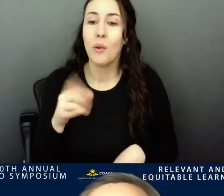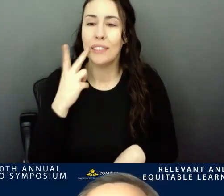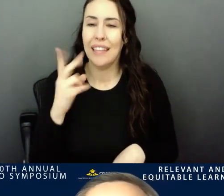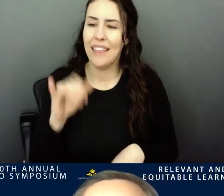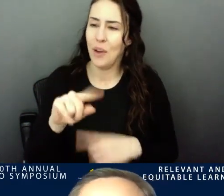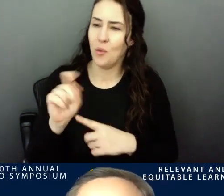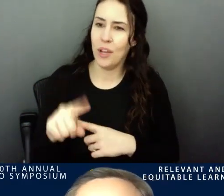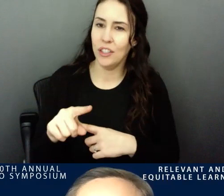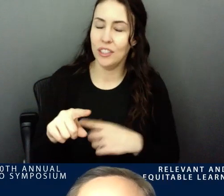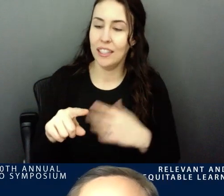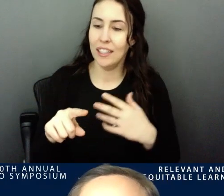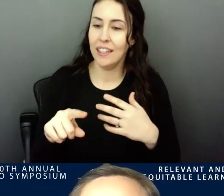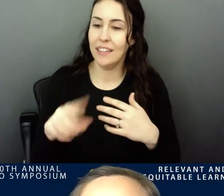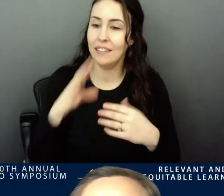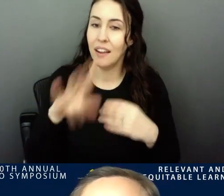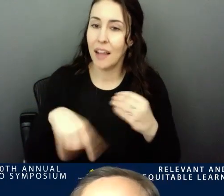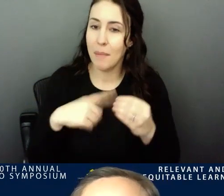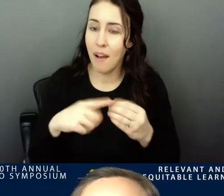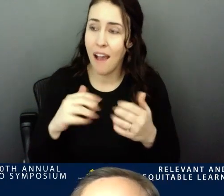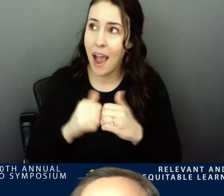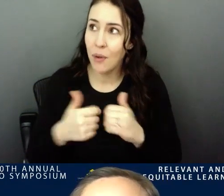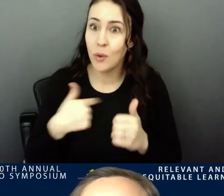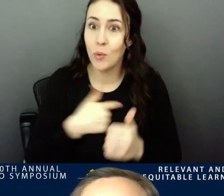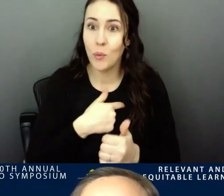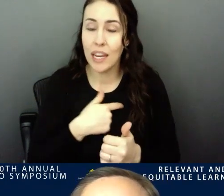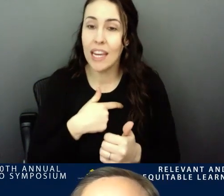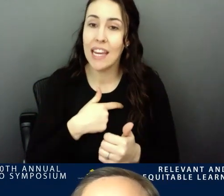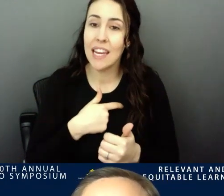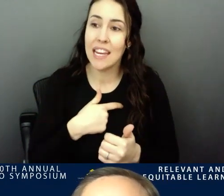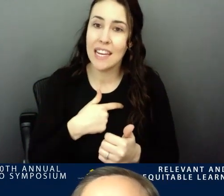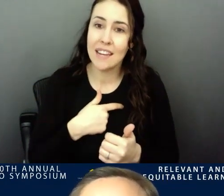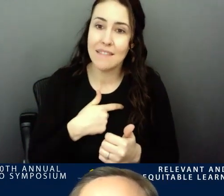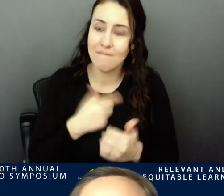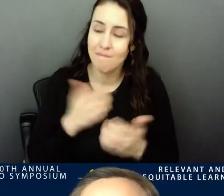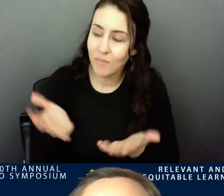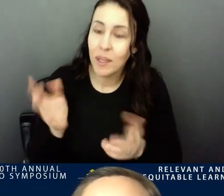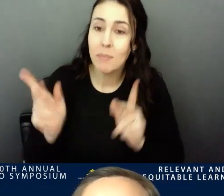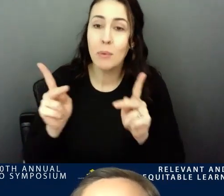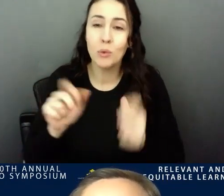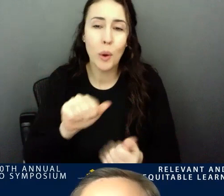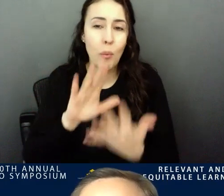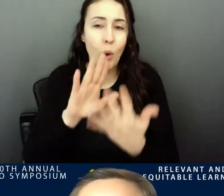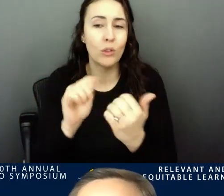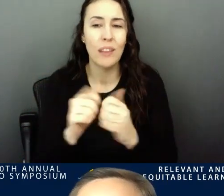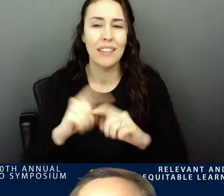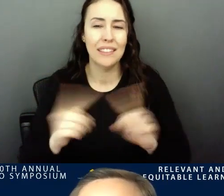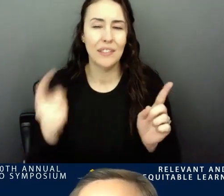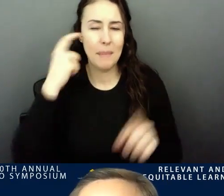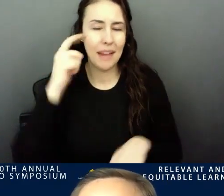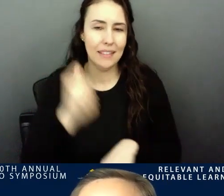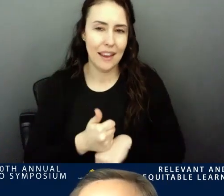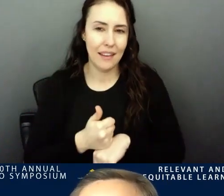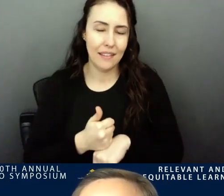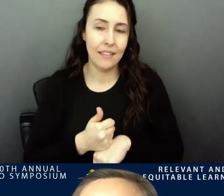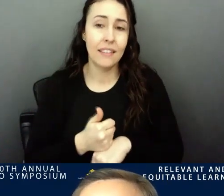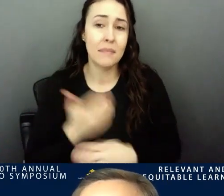how do we get people to approach them with a different mindset, whether or not some of that is happening just because the